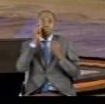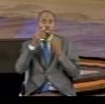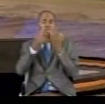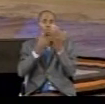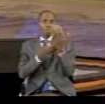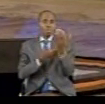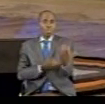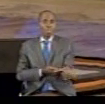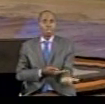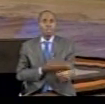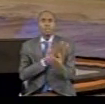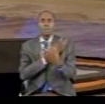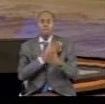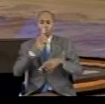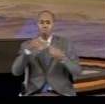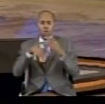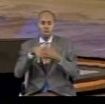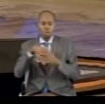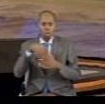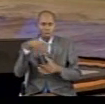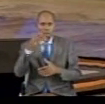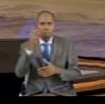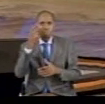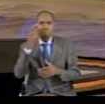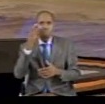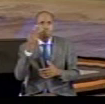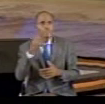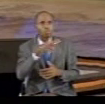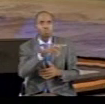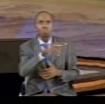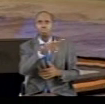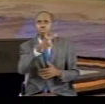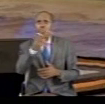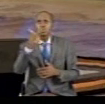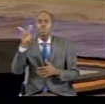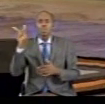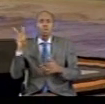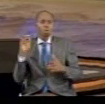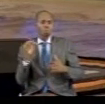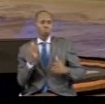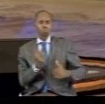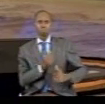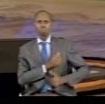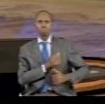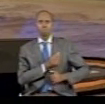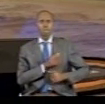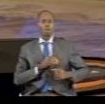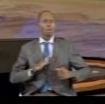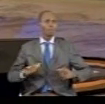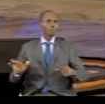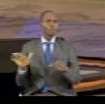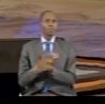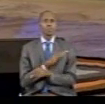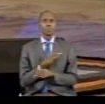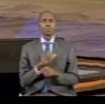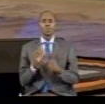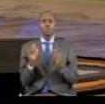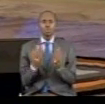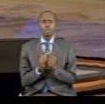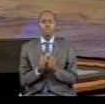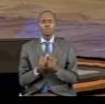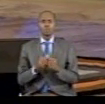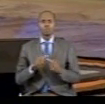forth, behold, an host compassed the city, both with horses and